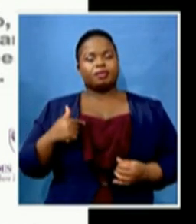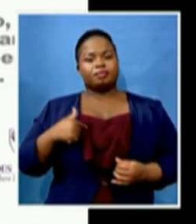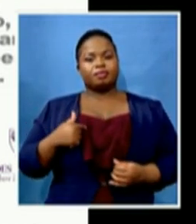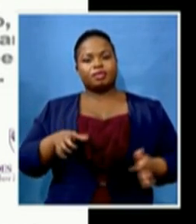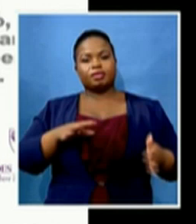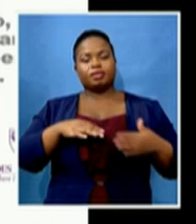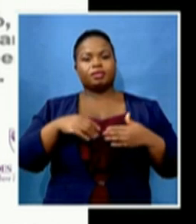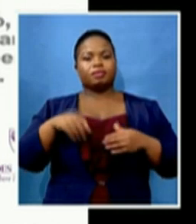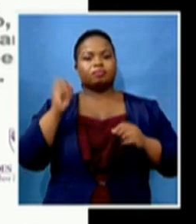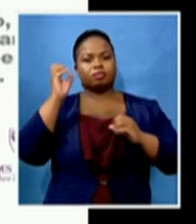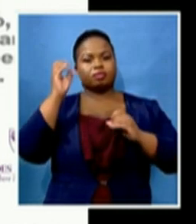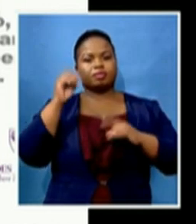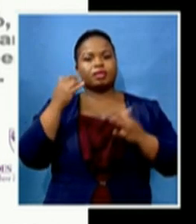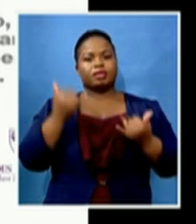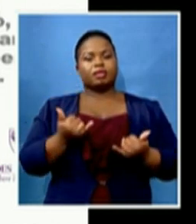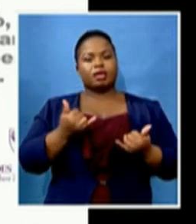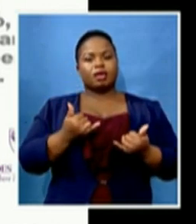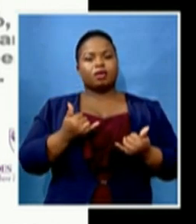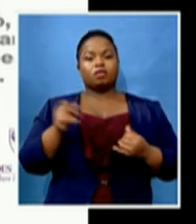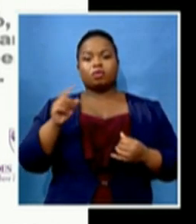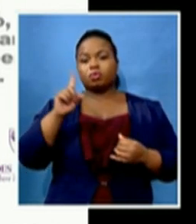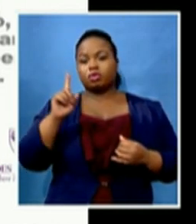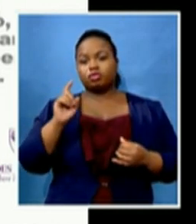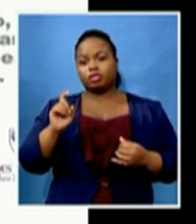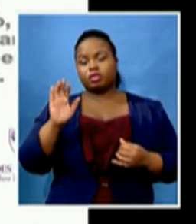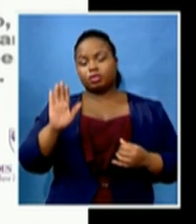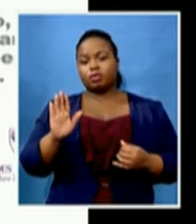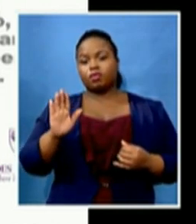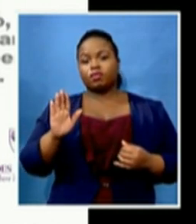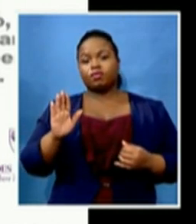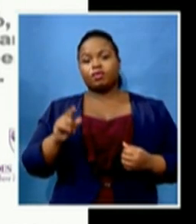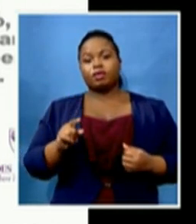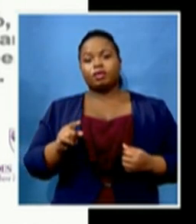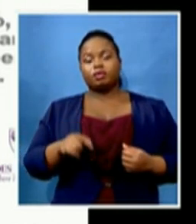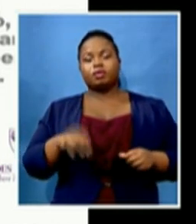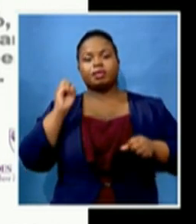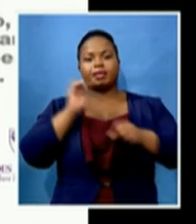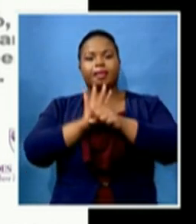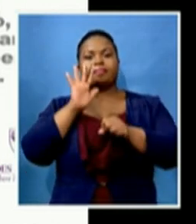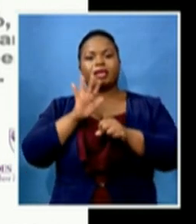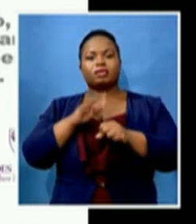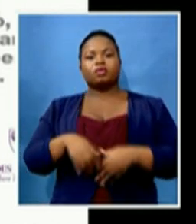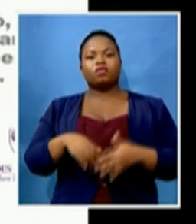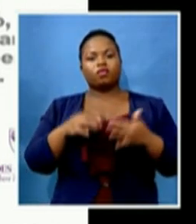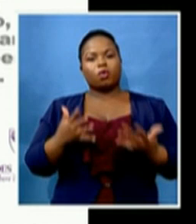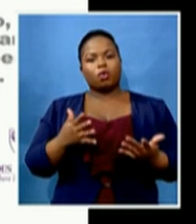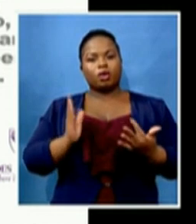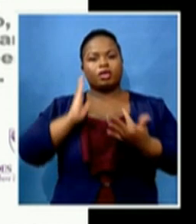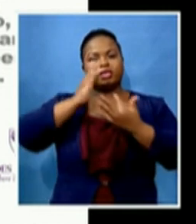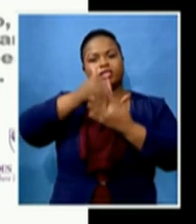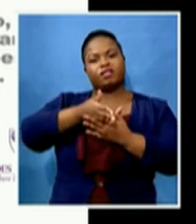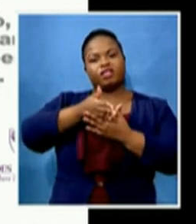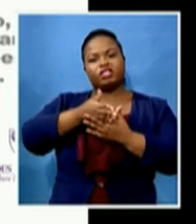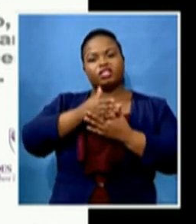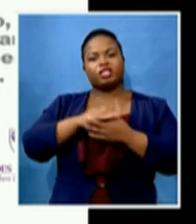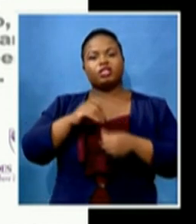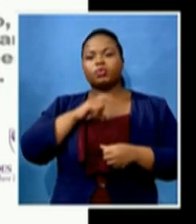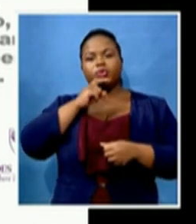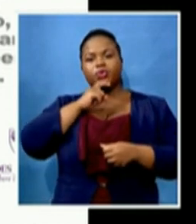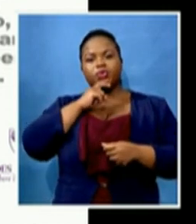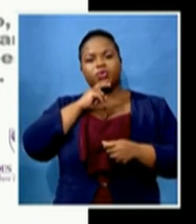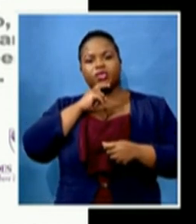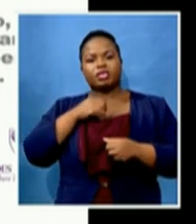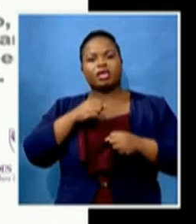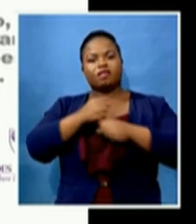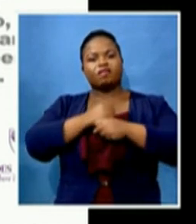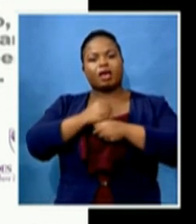of the impact of non-pharmaceutical interventions, and we will end up with a prescription for policymakers